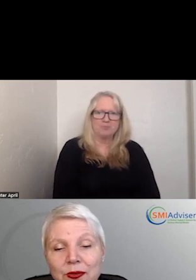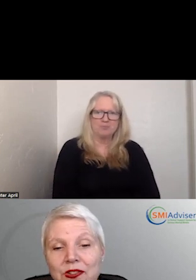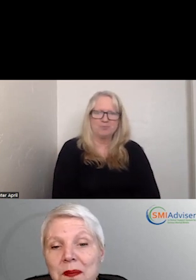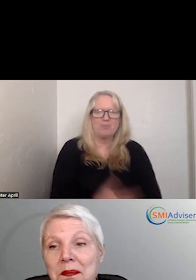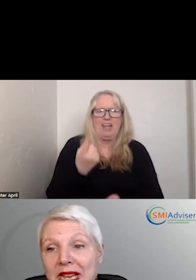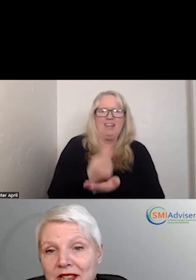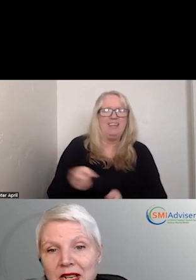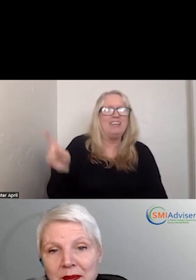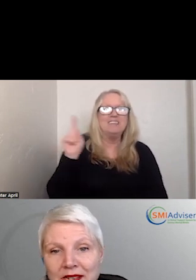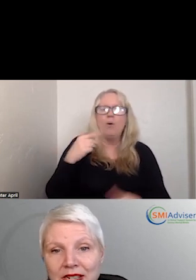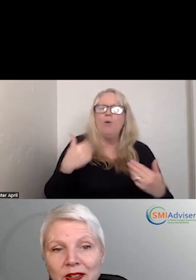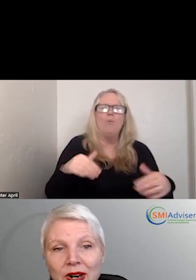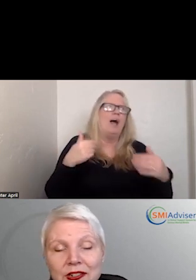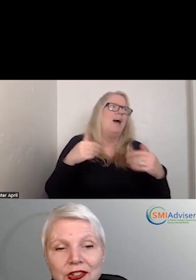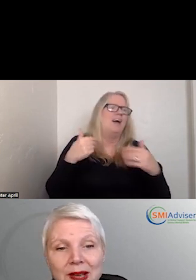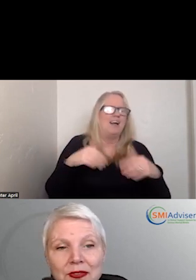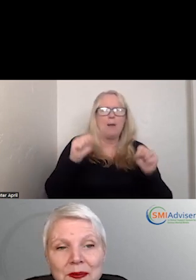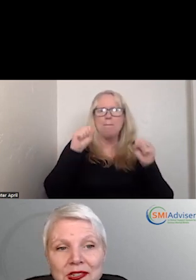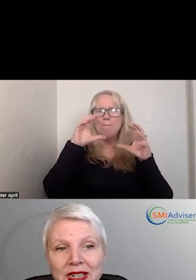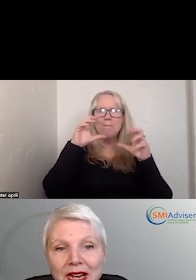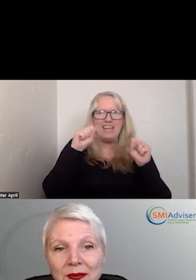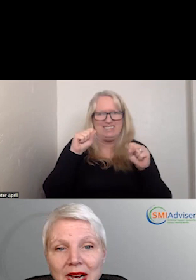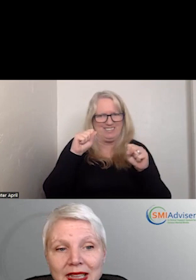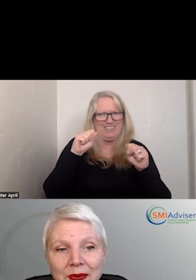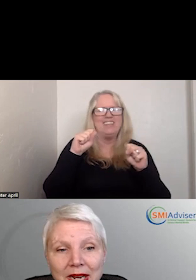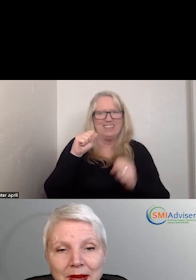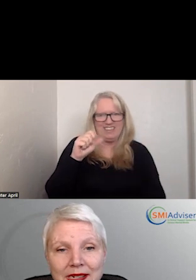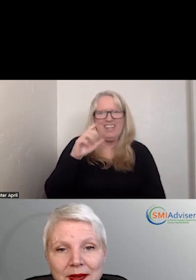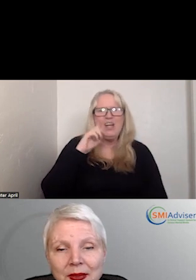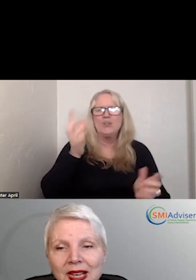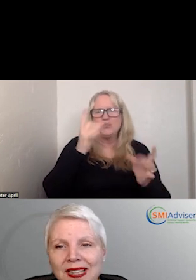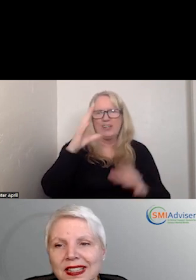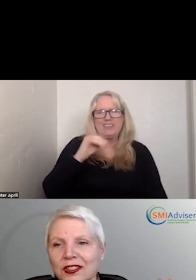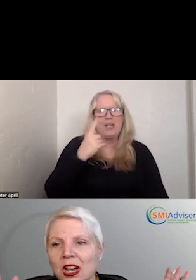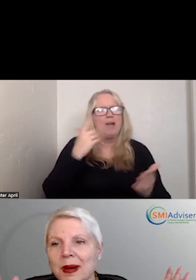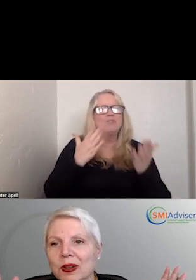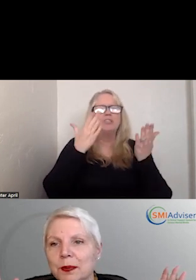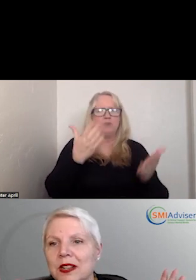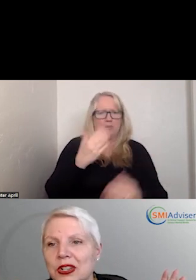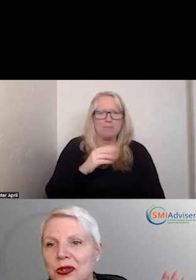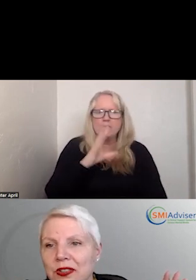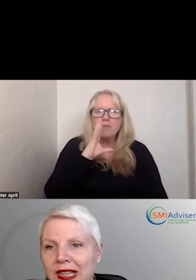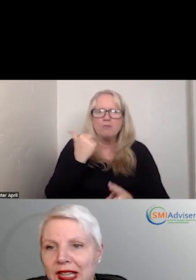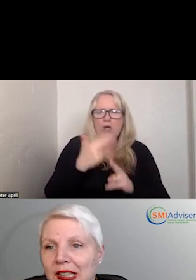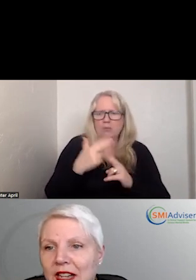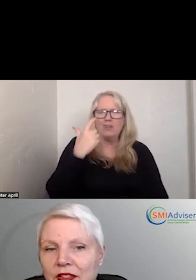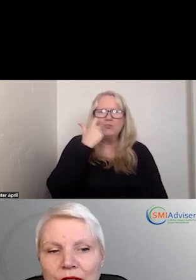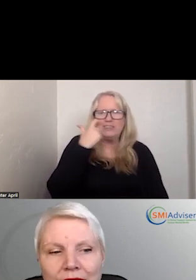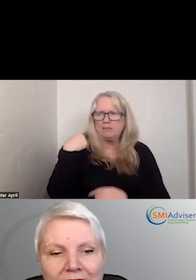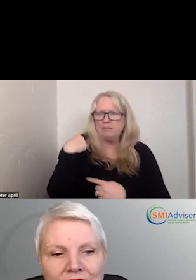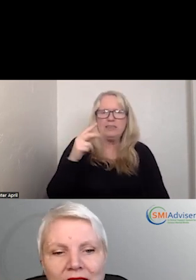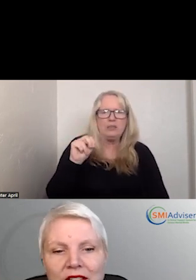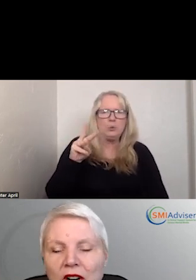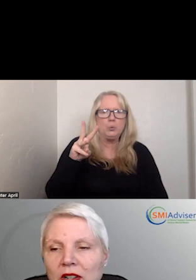Last week's was an amazing Crisis Jam. If you missed it, I highly recommend it. Let's talk about what's been in the news lately. Lots of